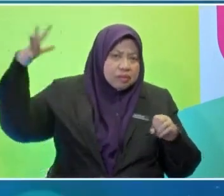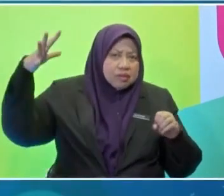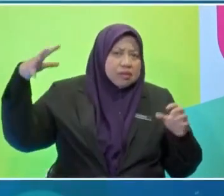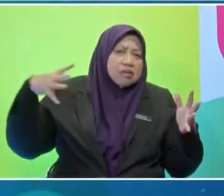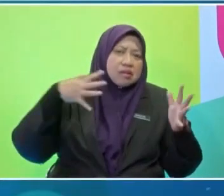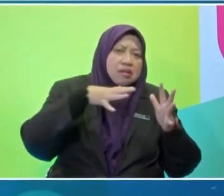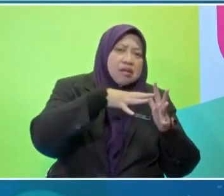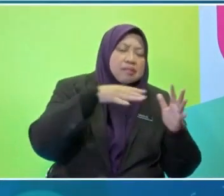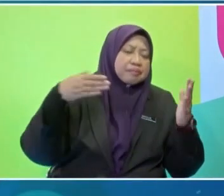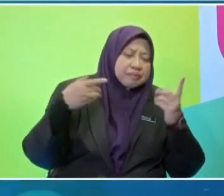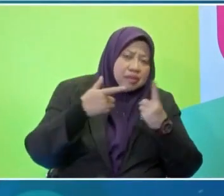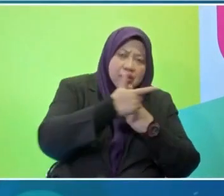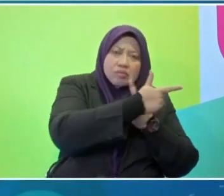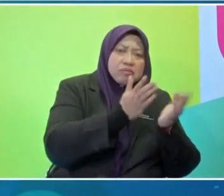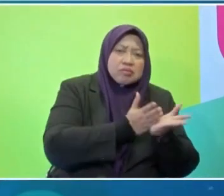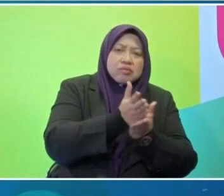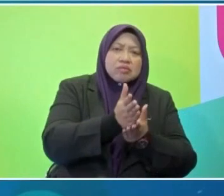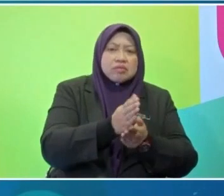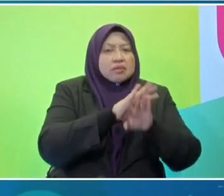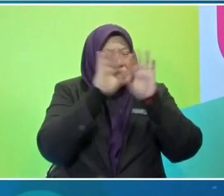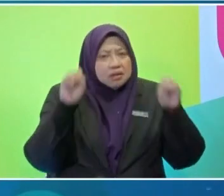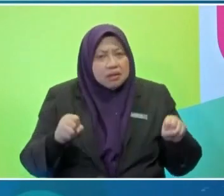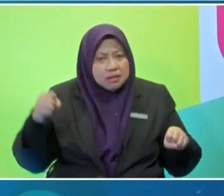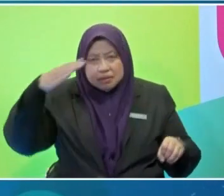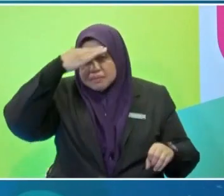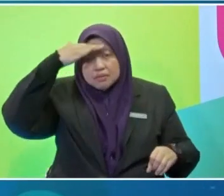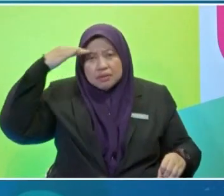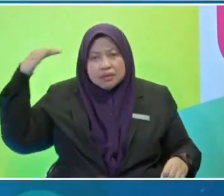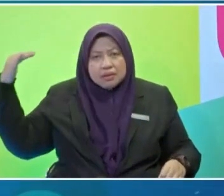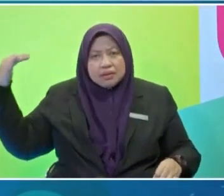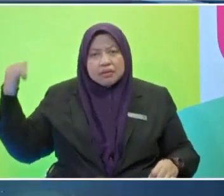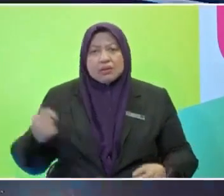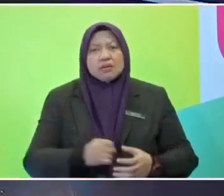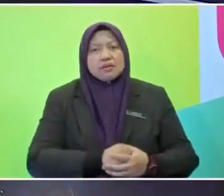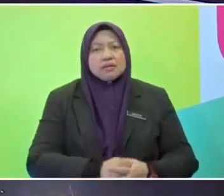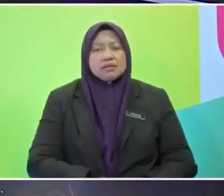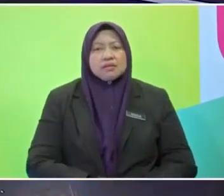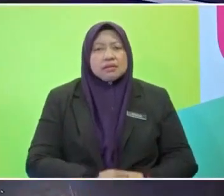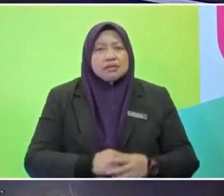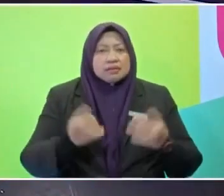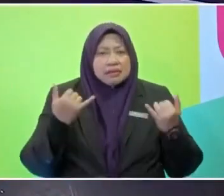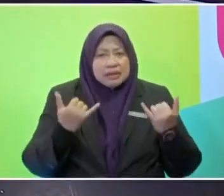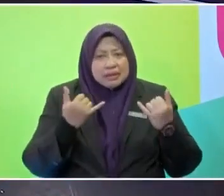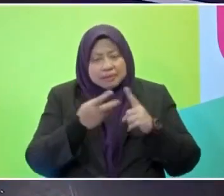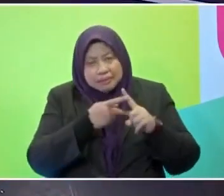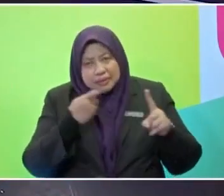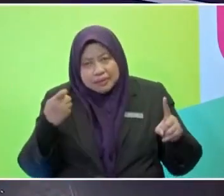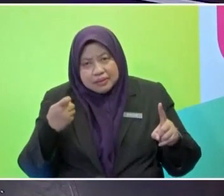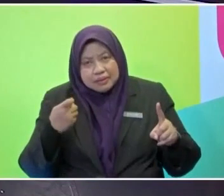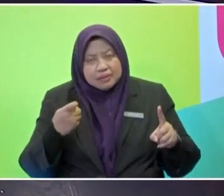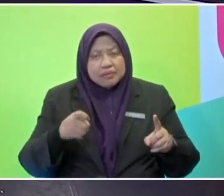Therefore, there's no shadow at all. I see. Okay. All right, Mr. Quek. So based on that, we are going to